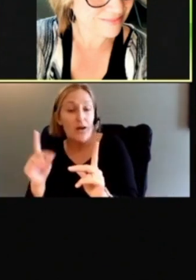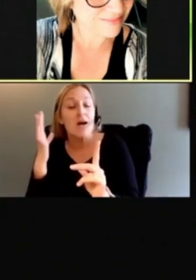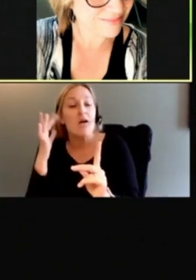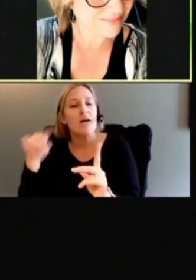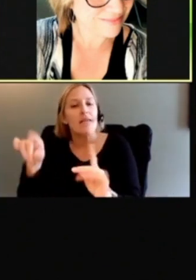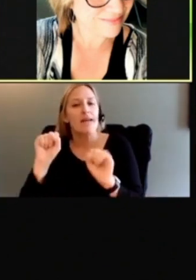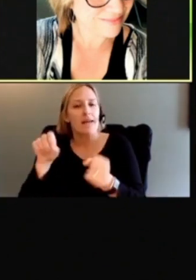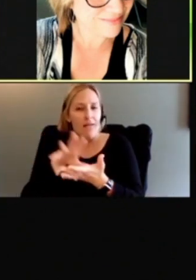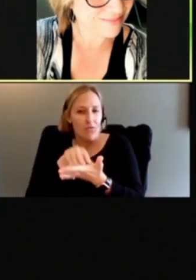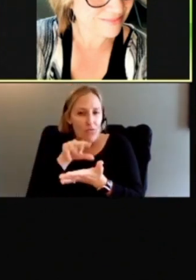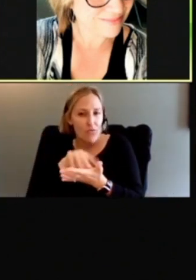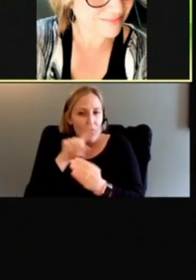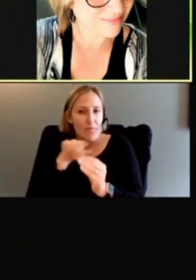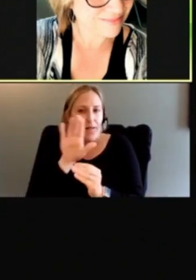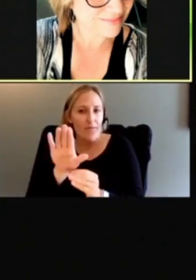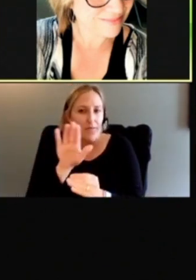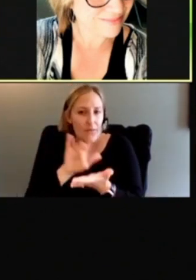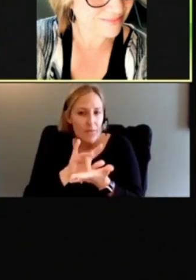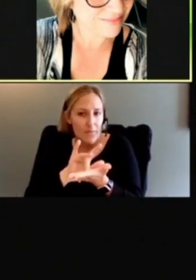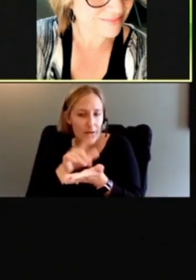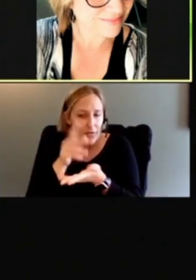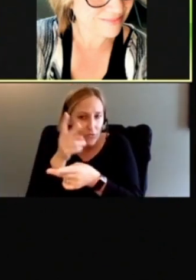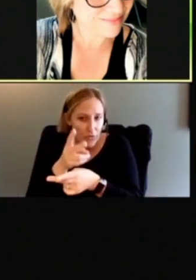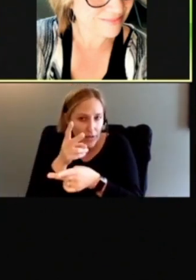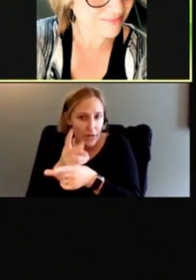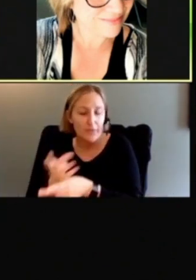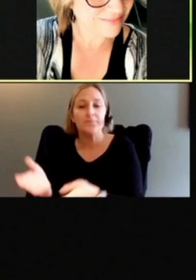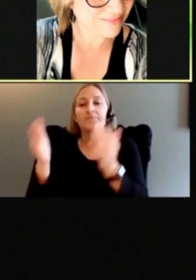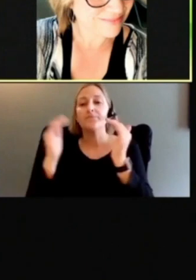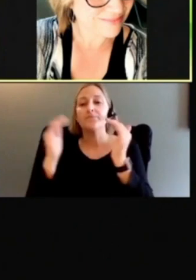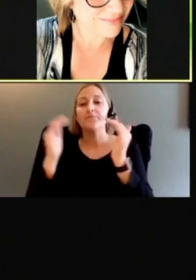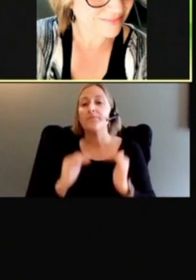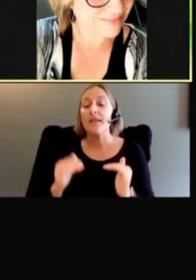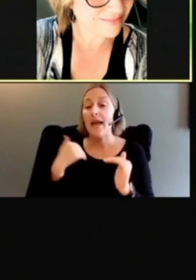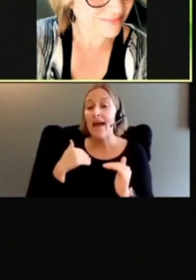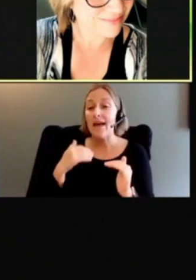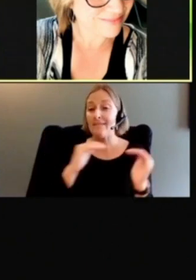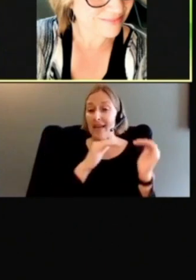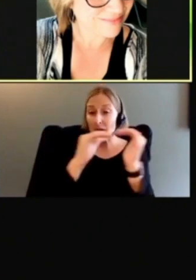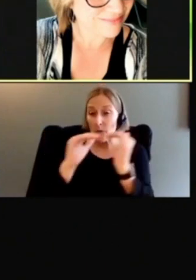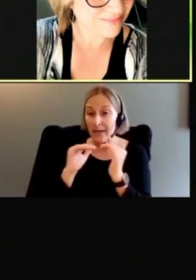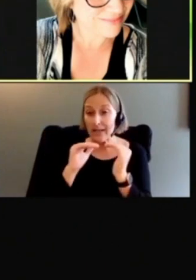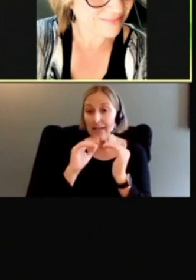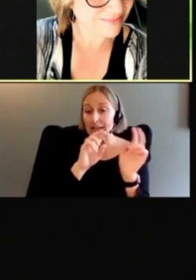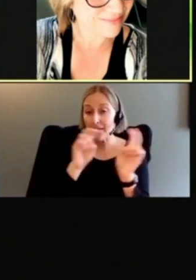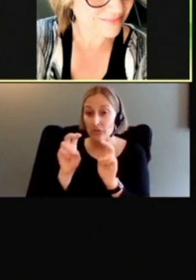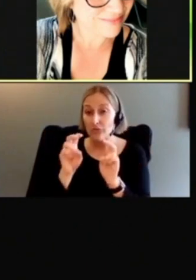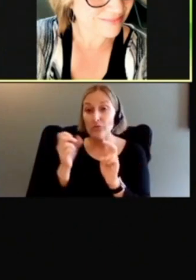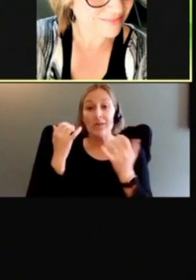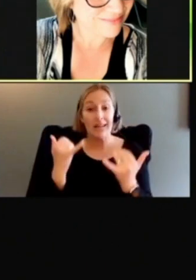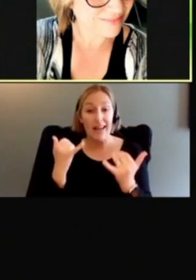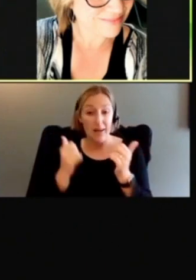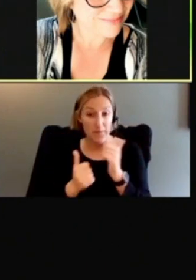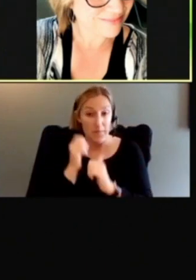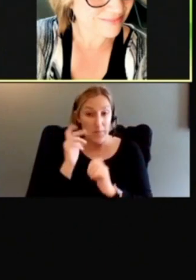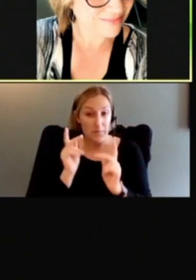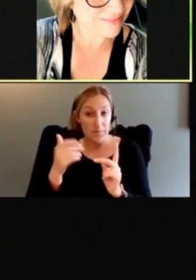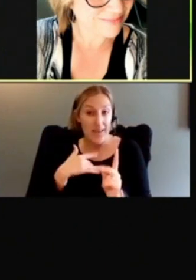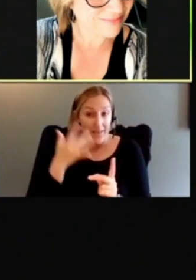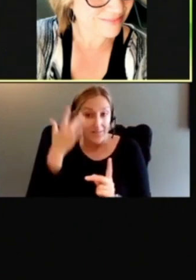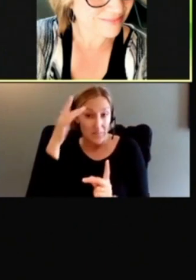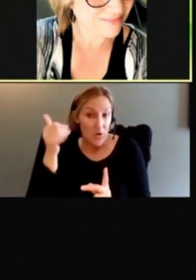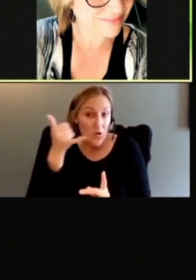medical care. And then there are equity issues to think about. Most people have smartphones now, but not everyone